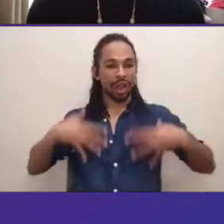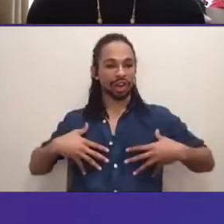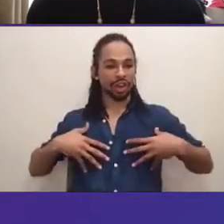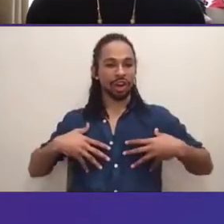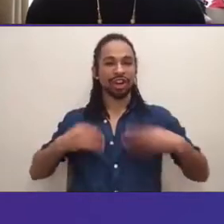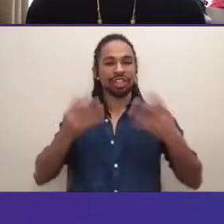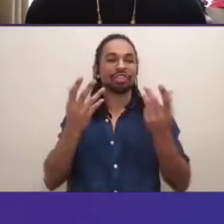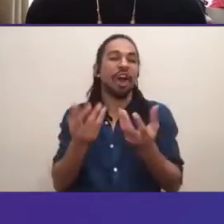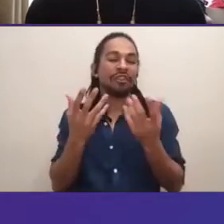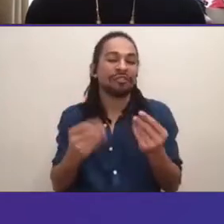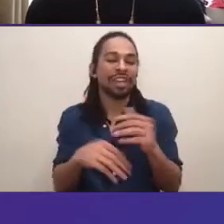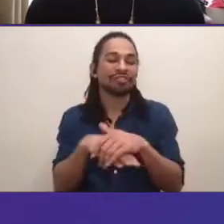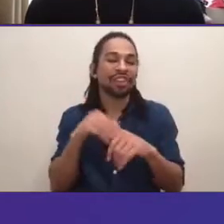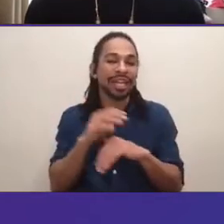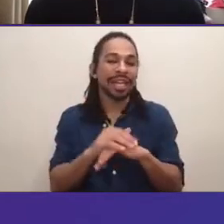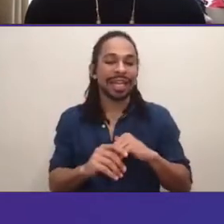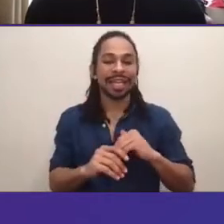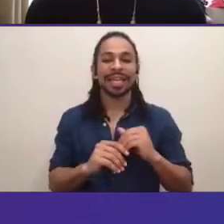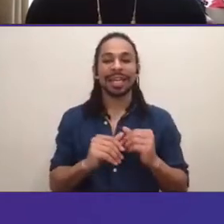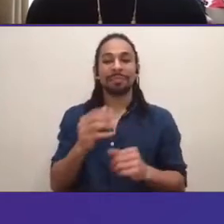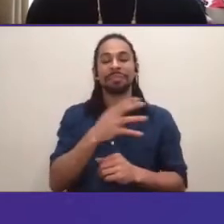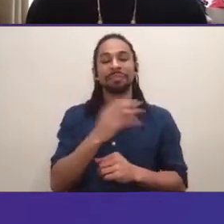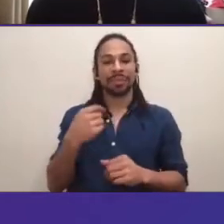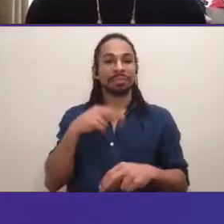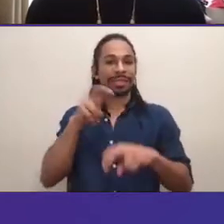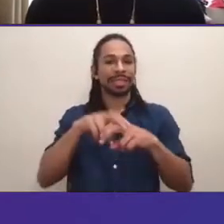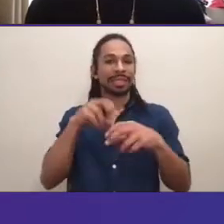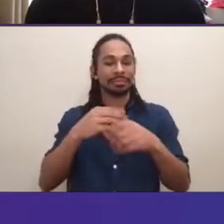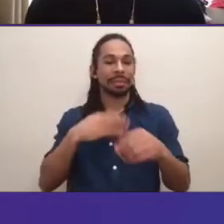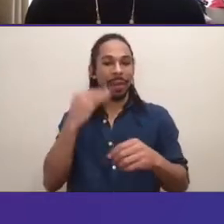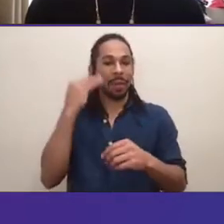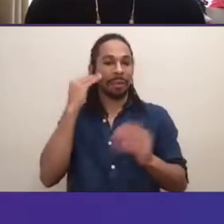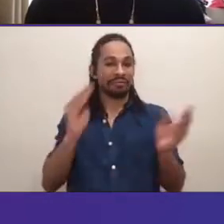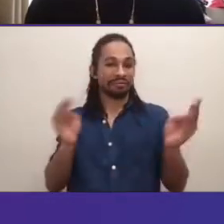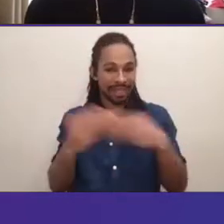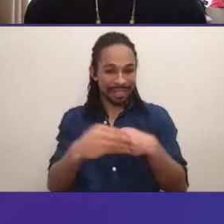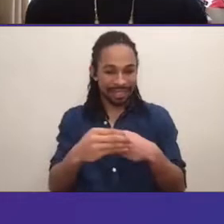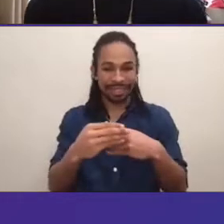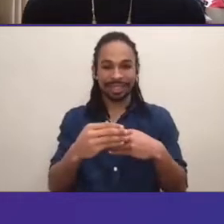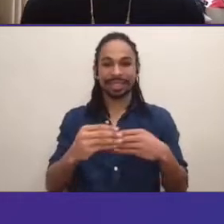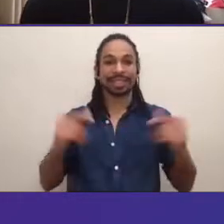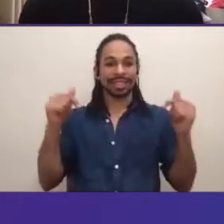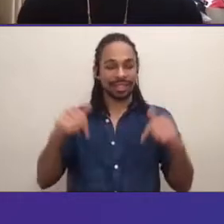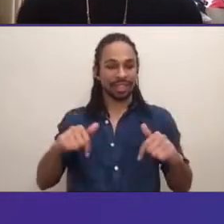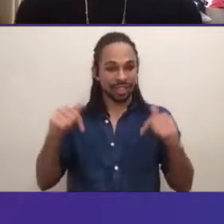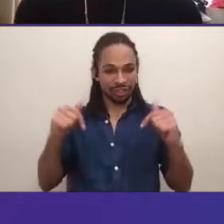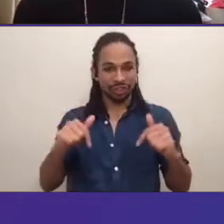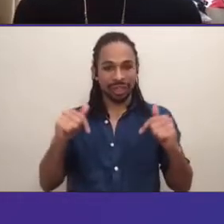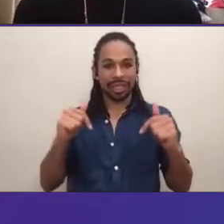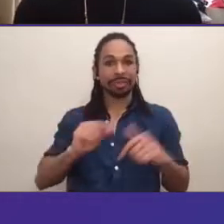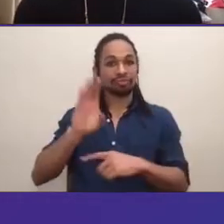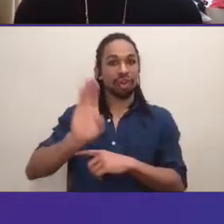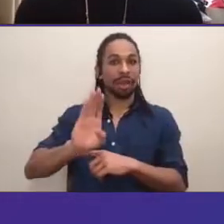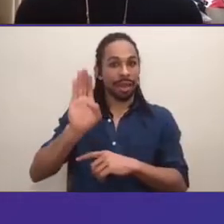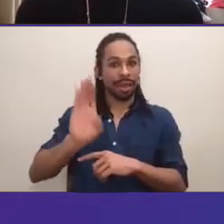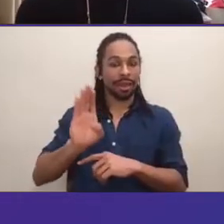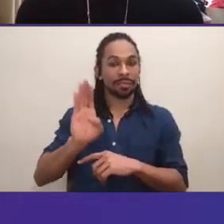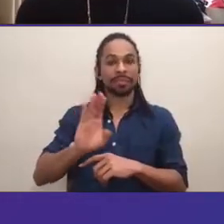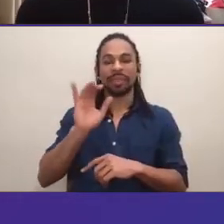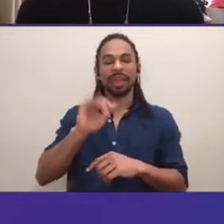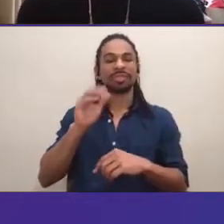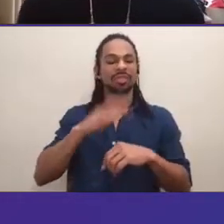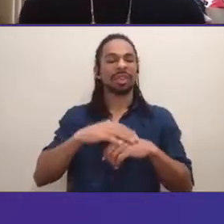very soft. I'm sitting in my home office here in Brooklyn, which is on the unceded land